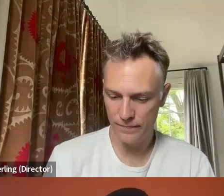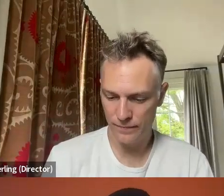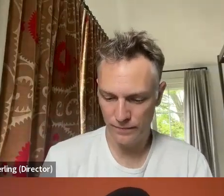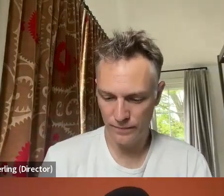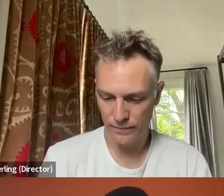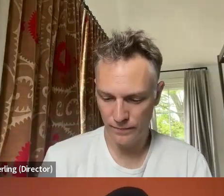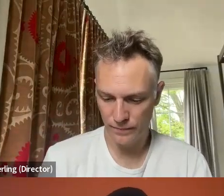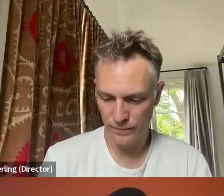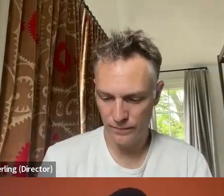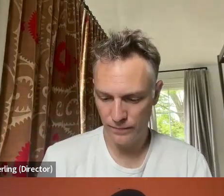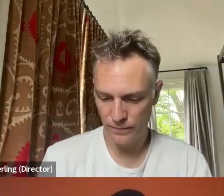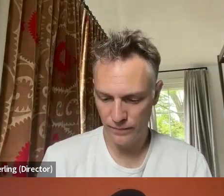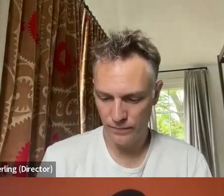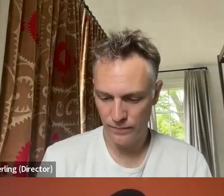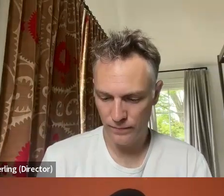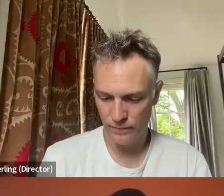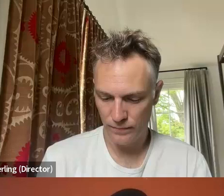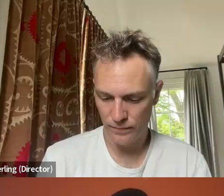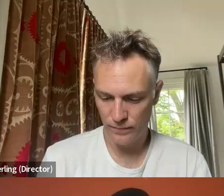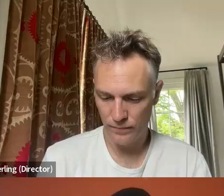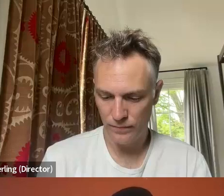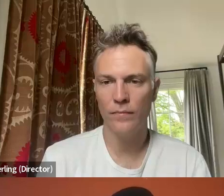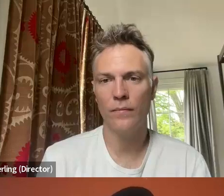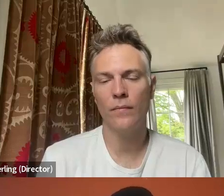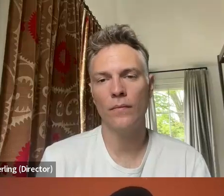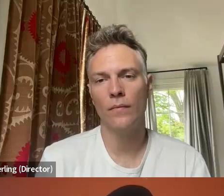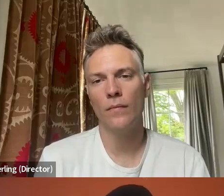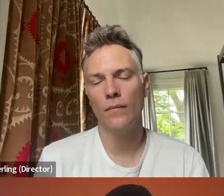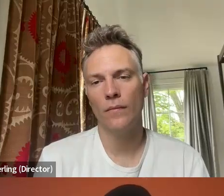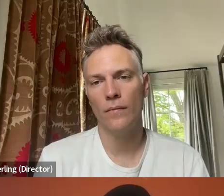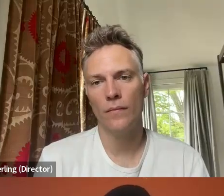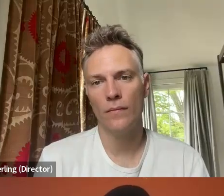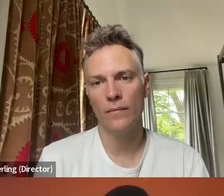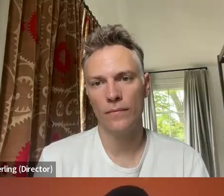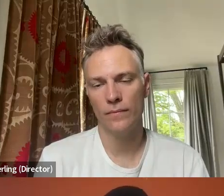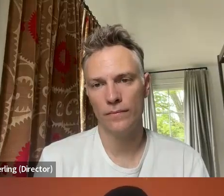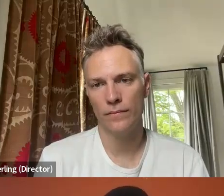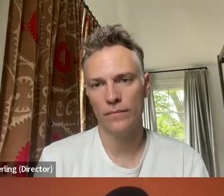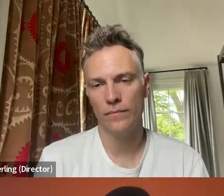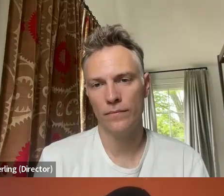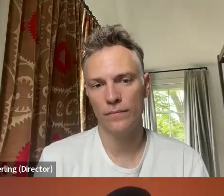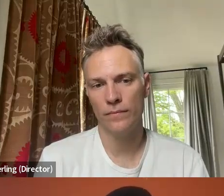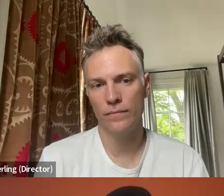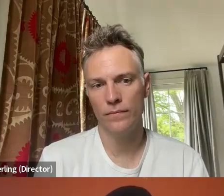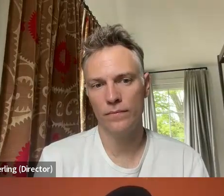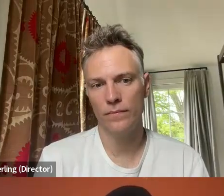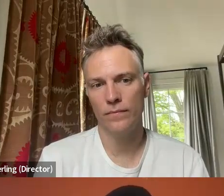Camelia Schofani, and I am the Director of Public Programs and Events here at